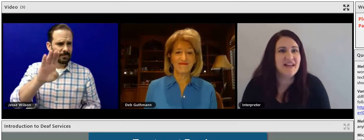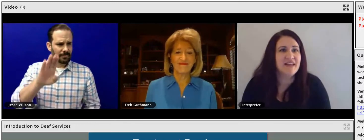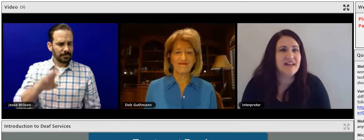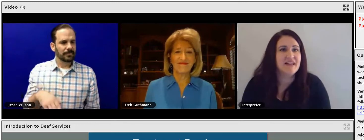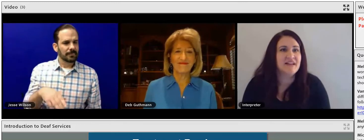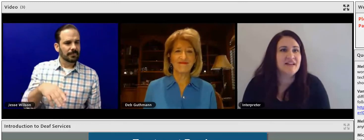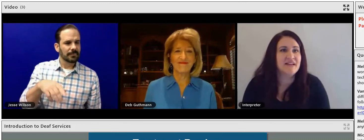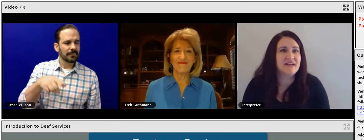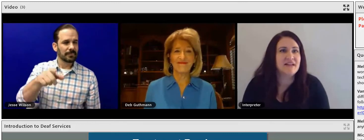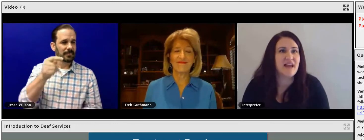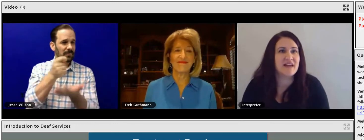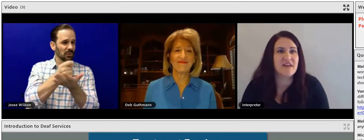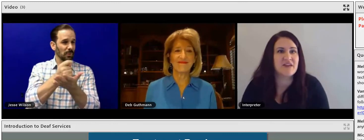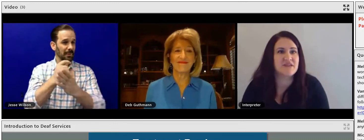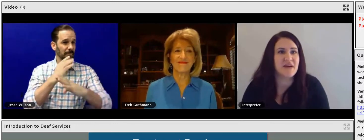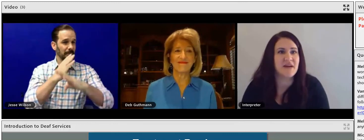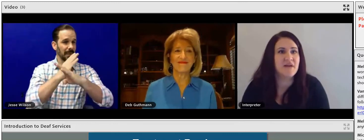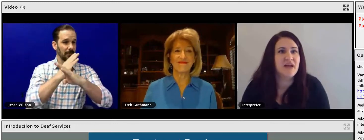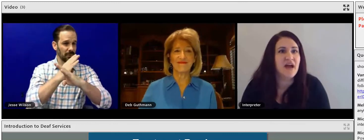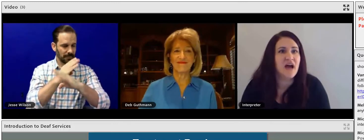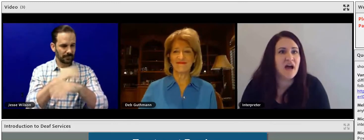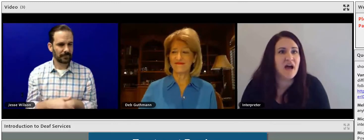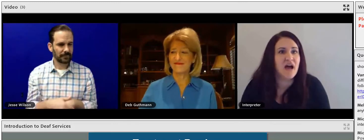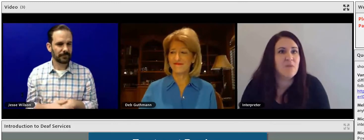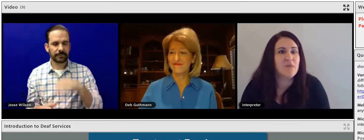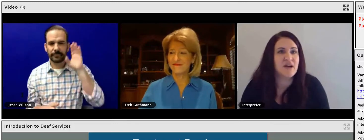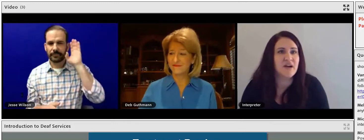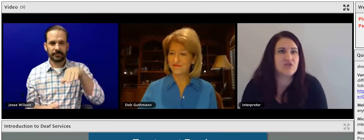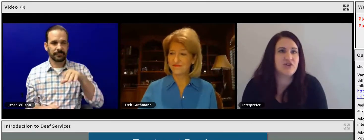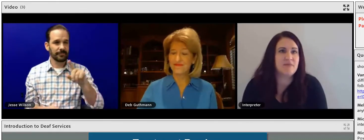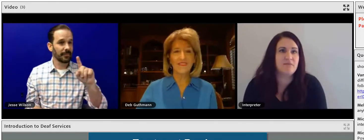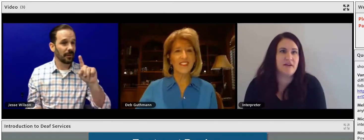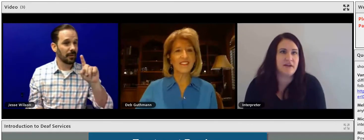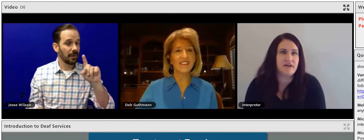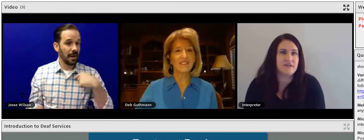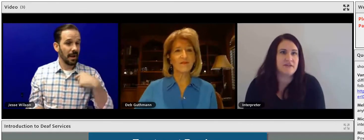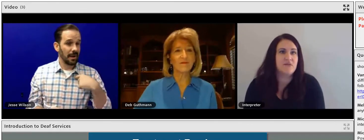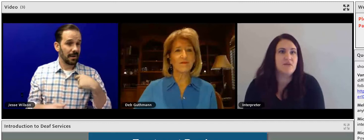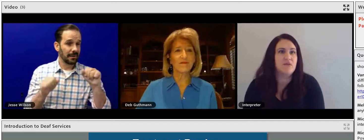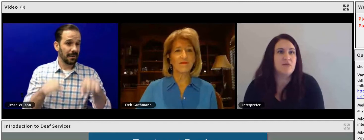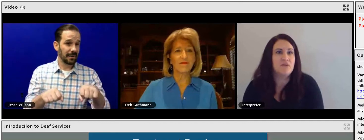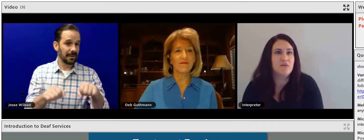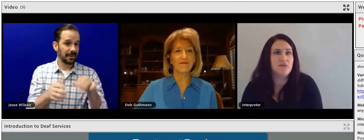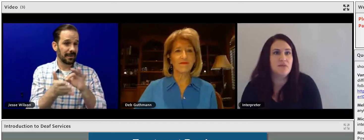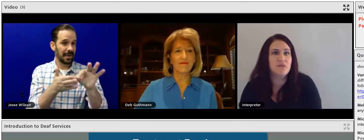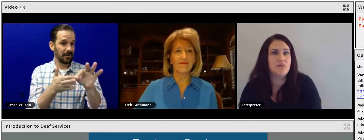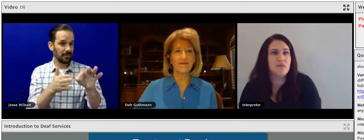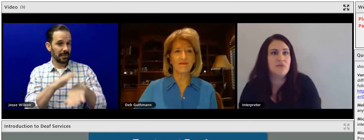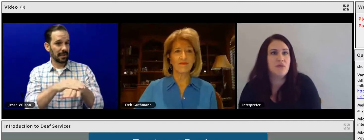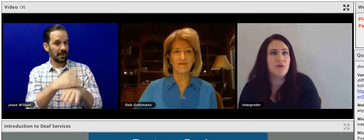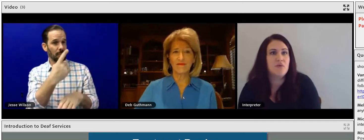Hello again. Yeah, thank you, Deb. When we talk about treatment barriers,